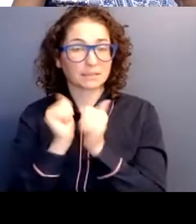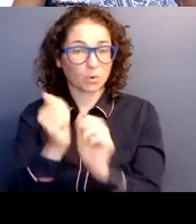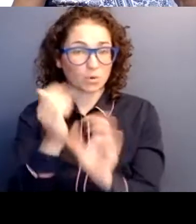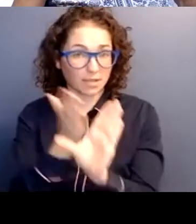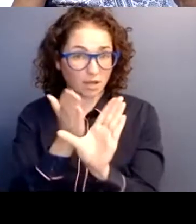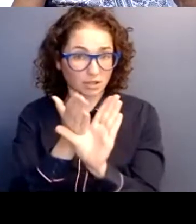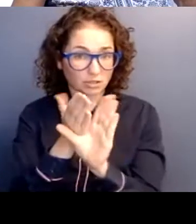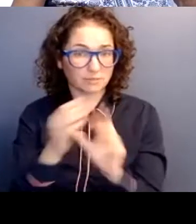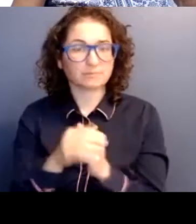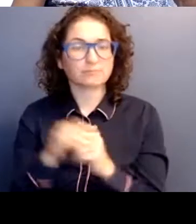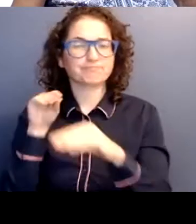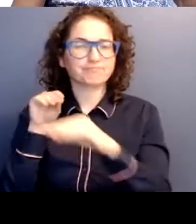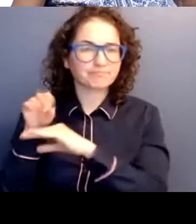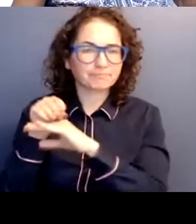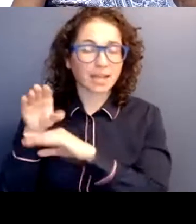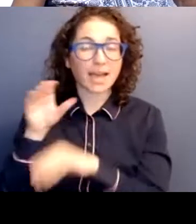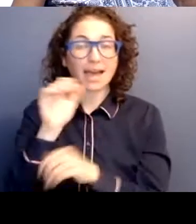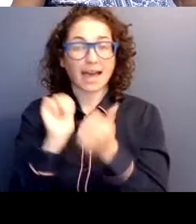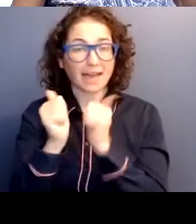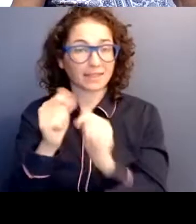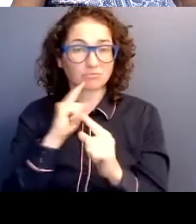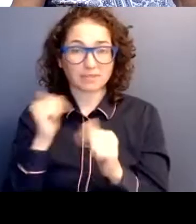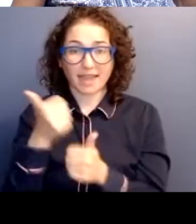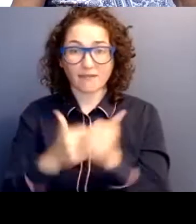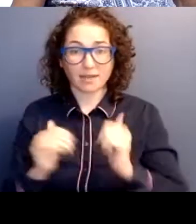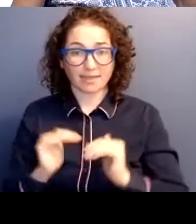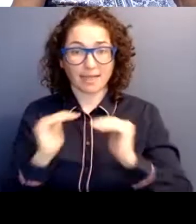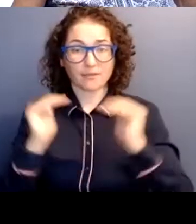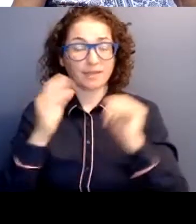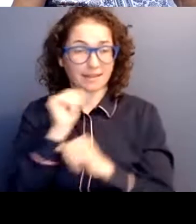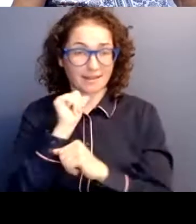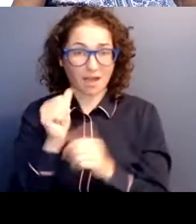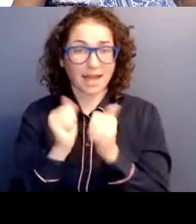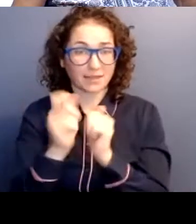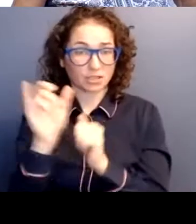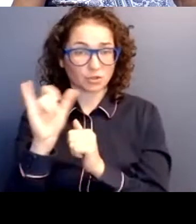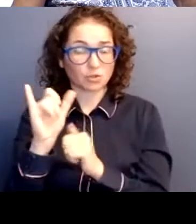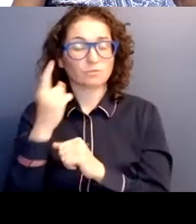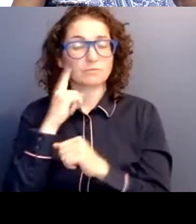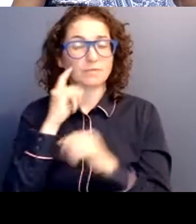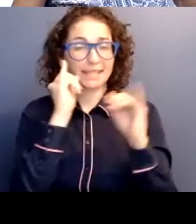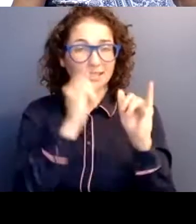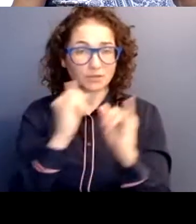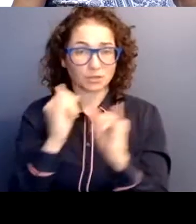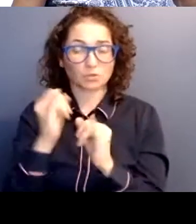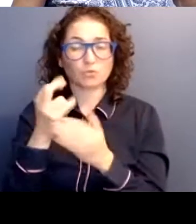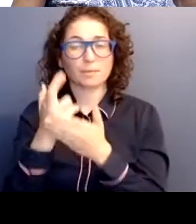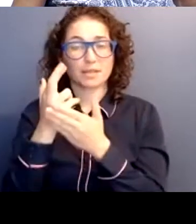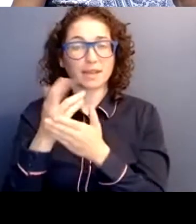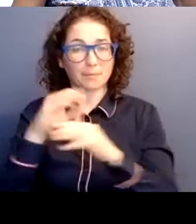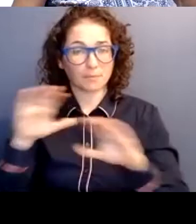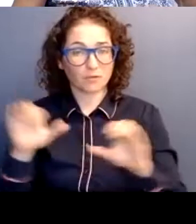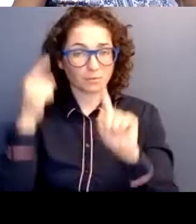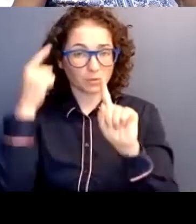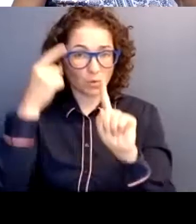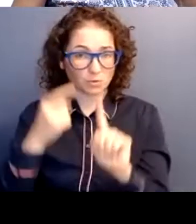Psychology, she counsels athletes at every level as well as non-athletes on an individual rehabilitation and performance